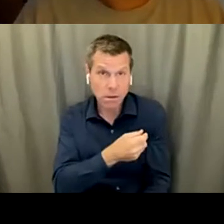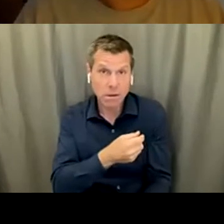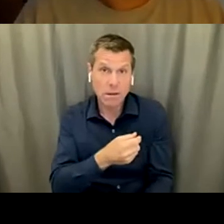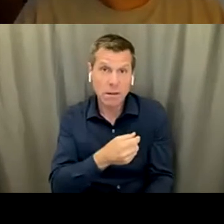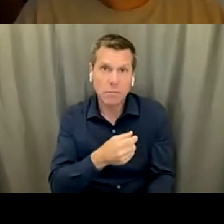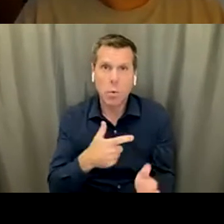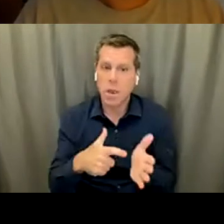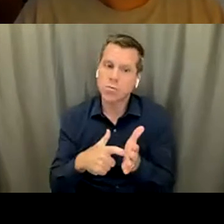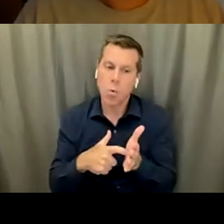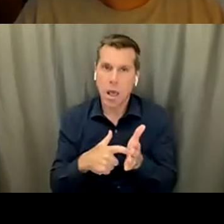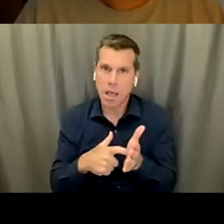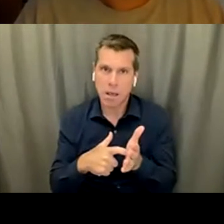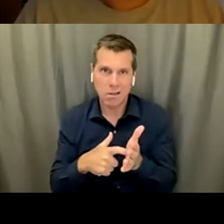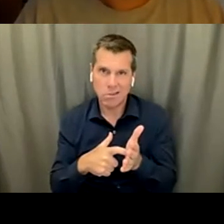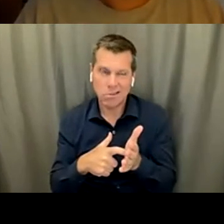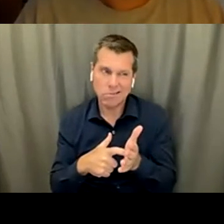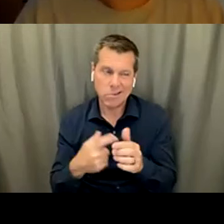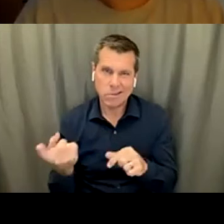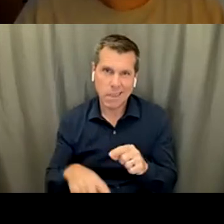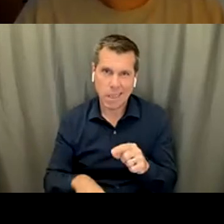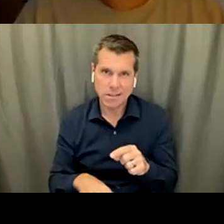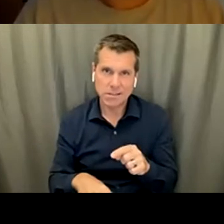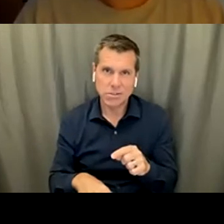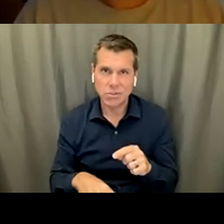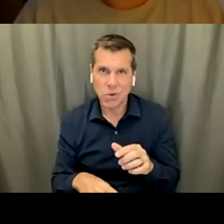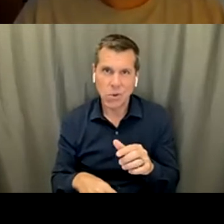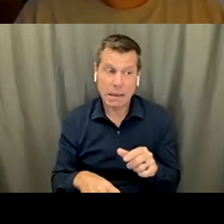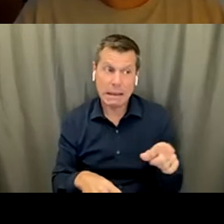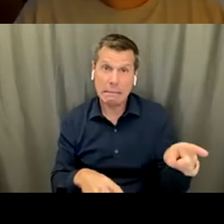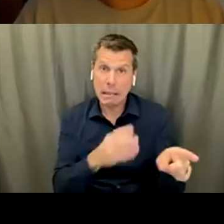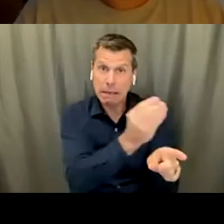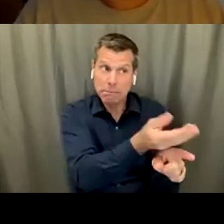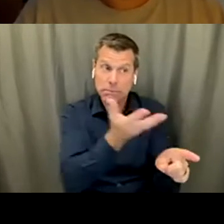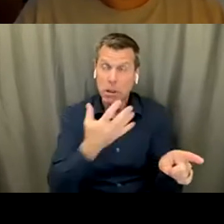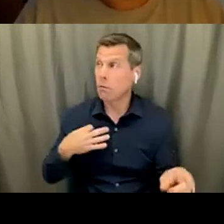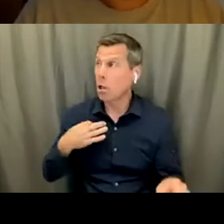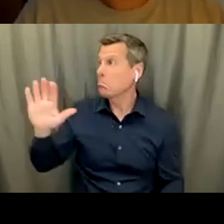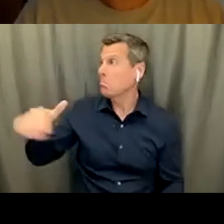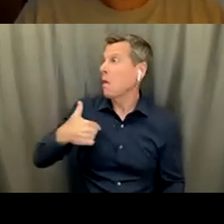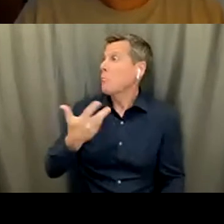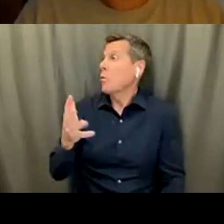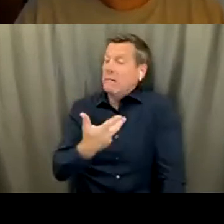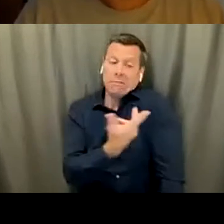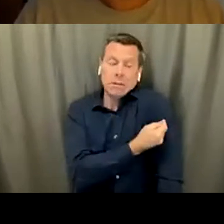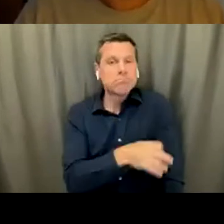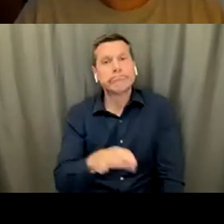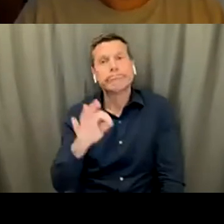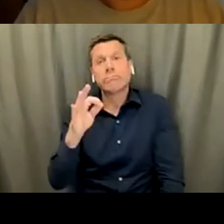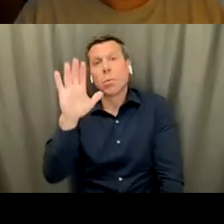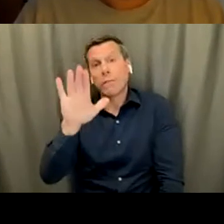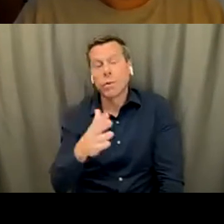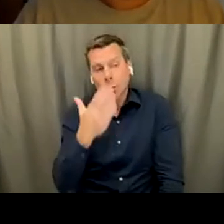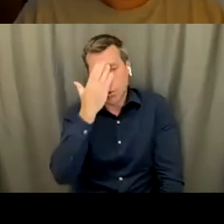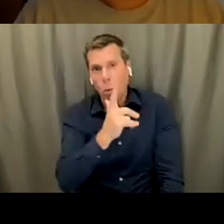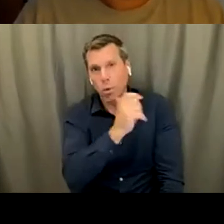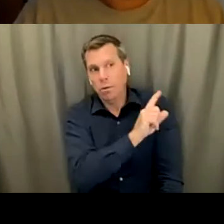status. If you find yourself in a position where they volunteer that information publicly, wonderful. If they volunteer it only